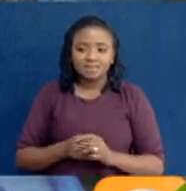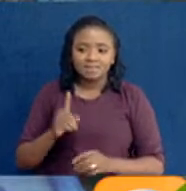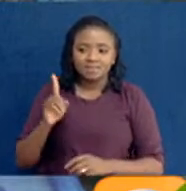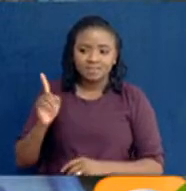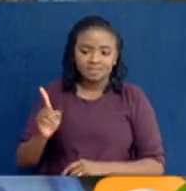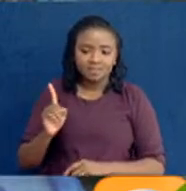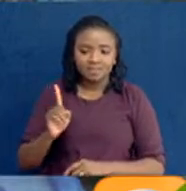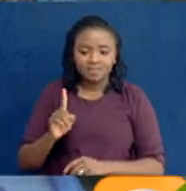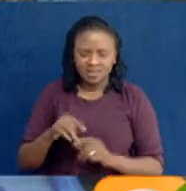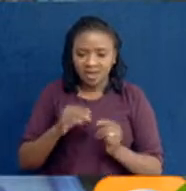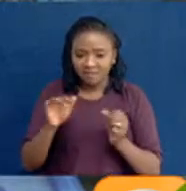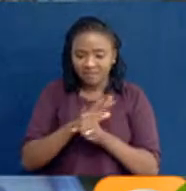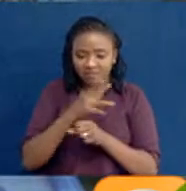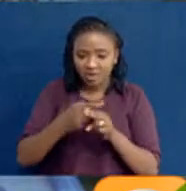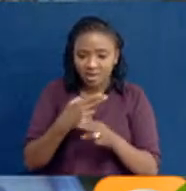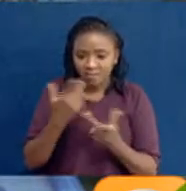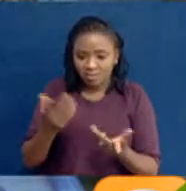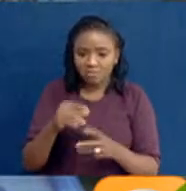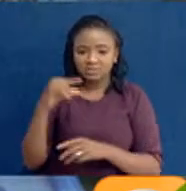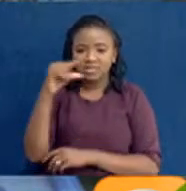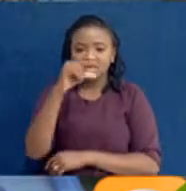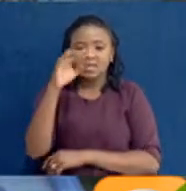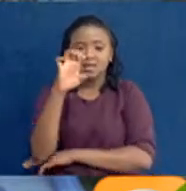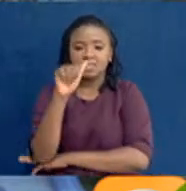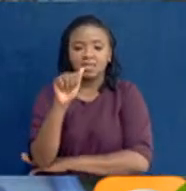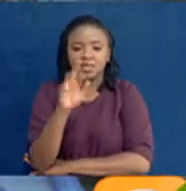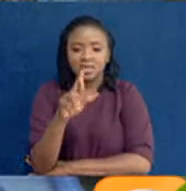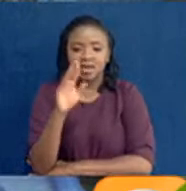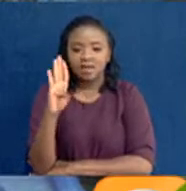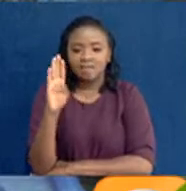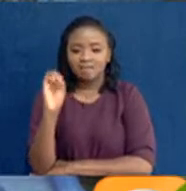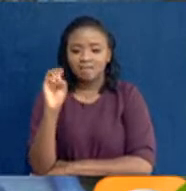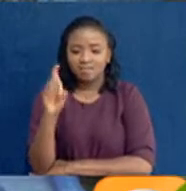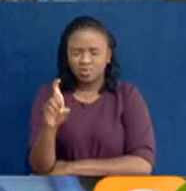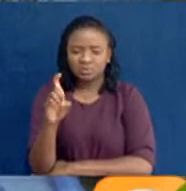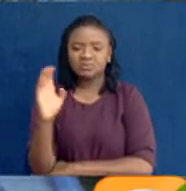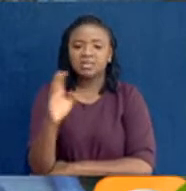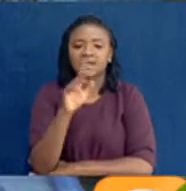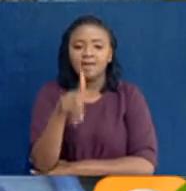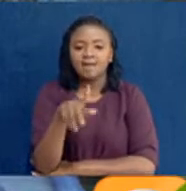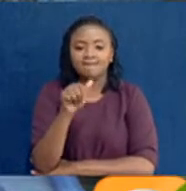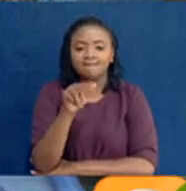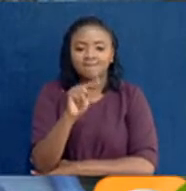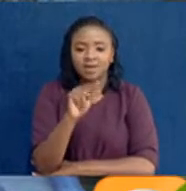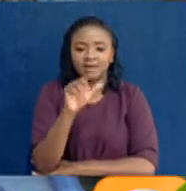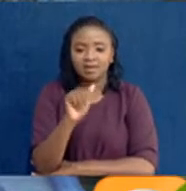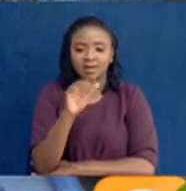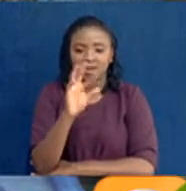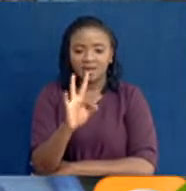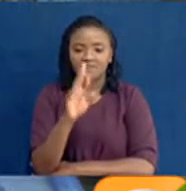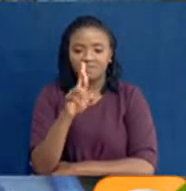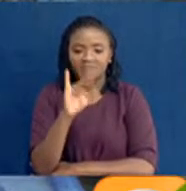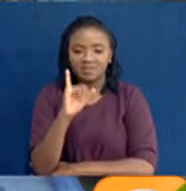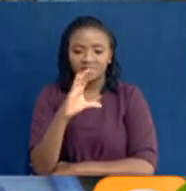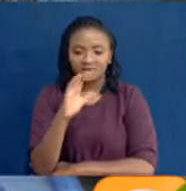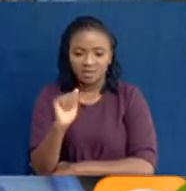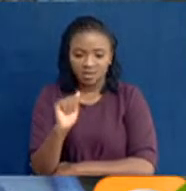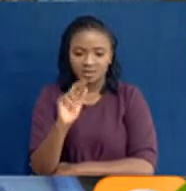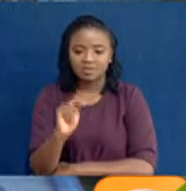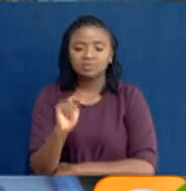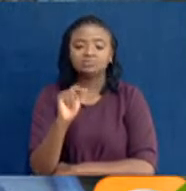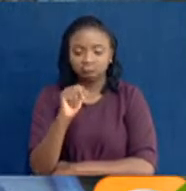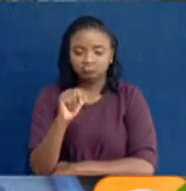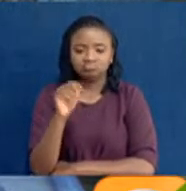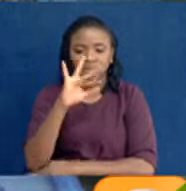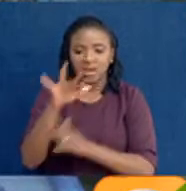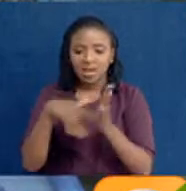Gearbox Pan-Africa Network, and that the name speaks of the vision. We don't want to be just in Kenya, we want to be across the continent, and we can see